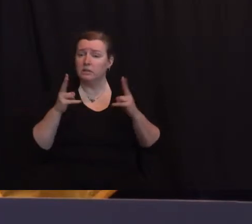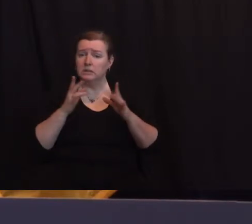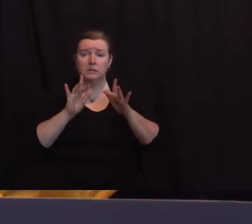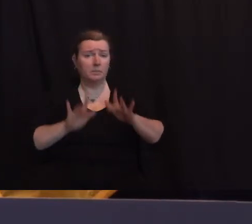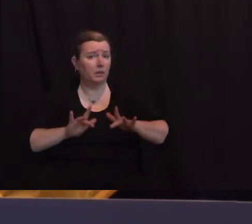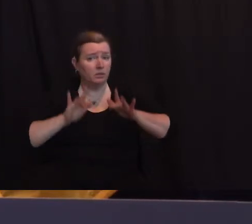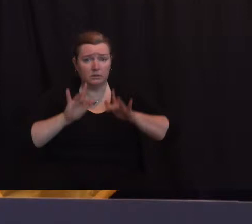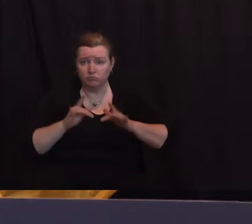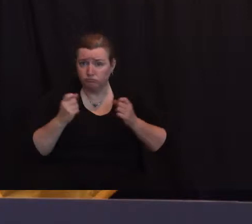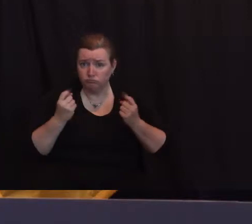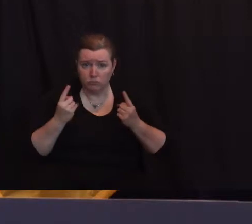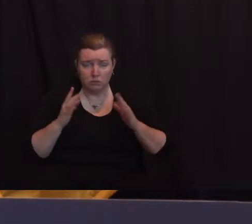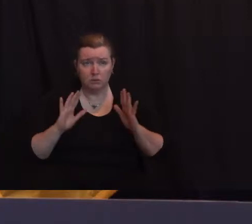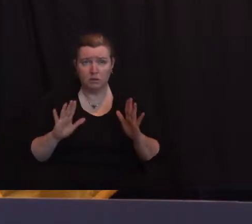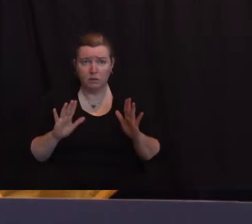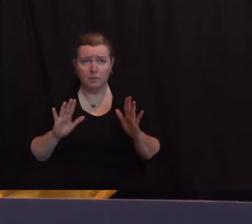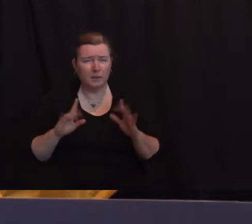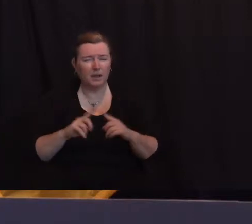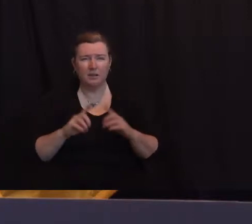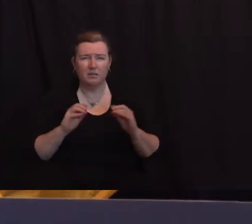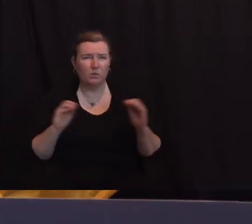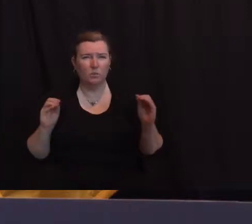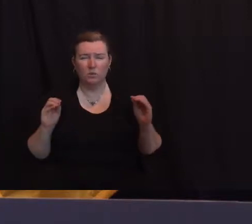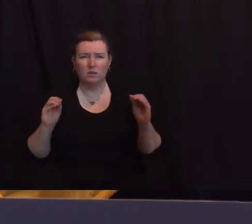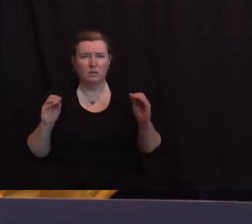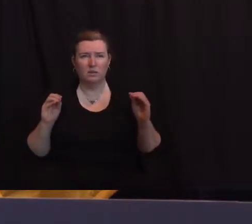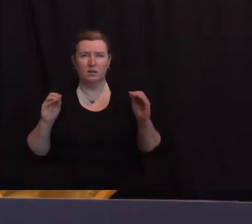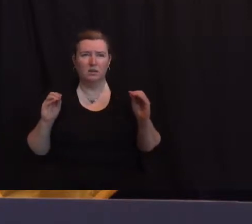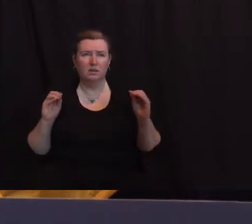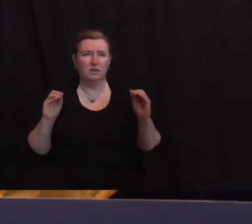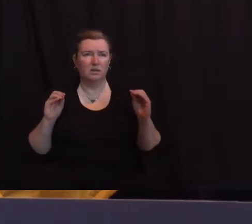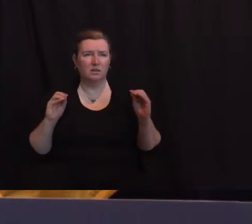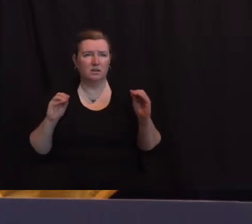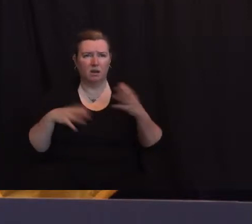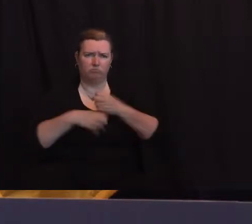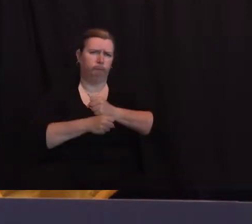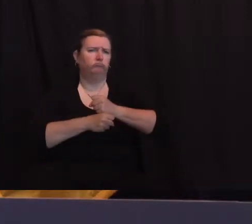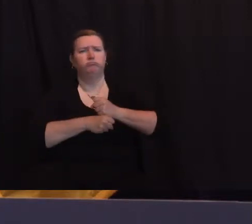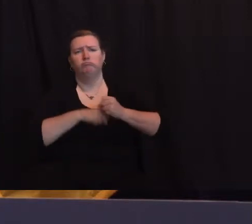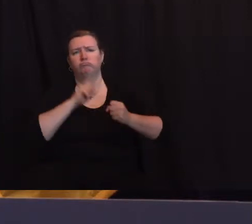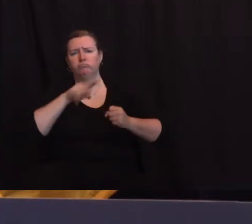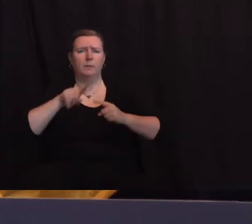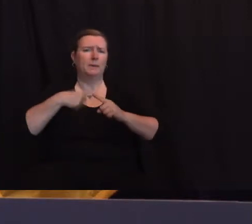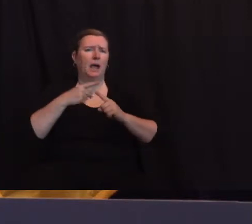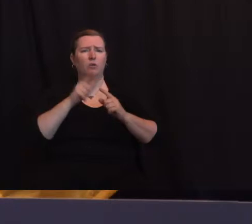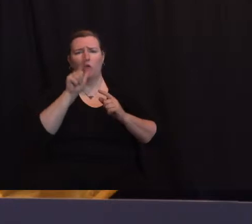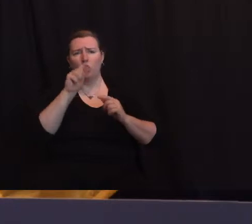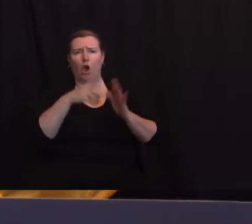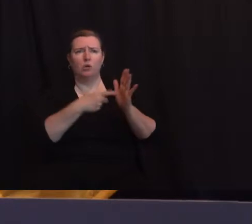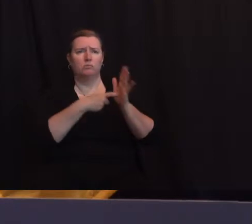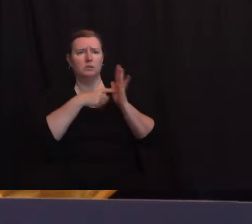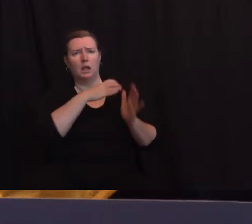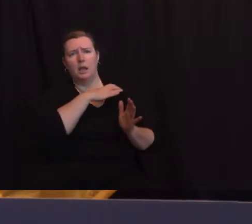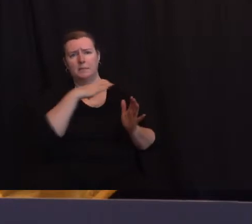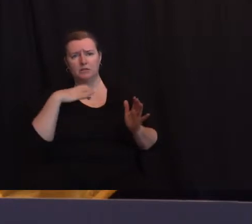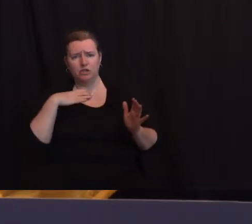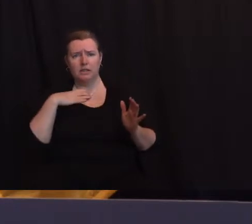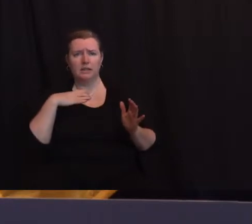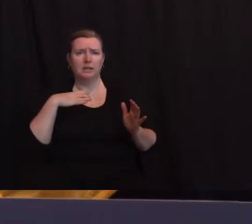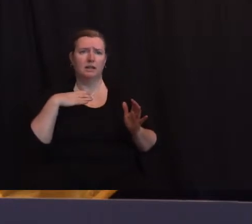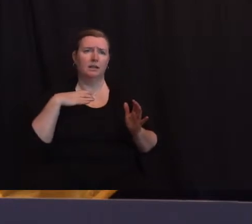I've got no crisp reply on the Law Enforcement Commission, but I will ask Paramount to get back to you offline if I